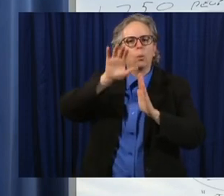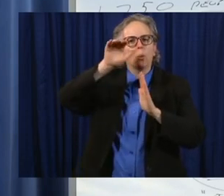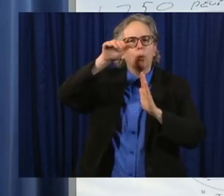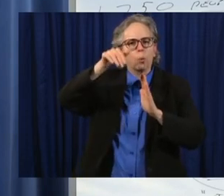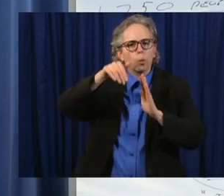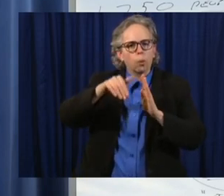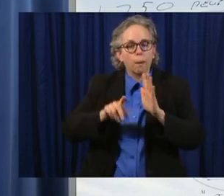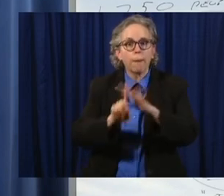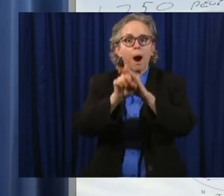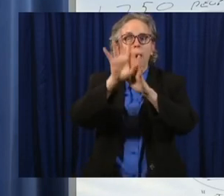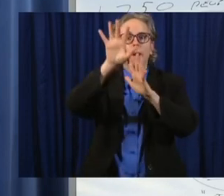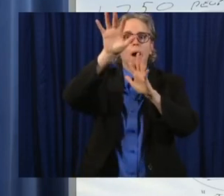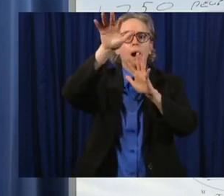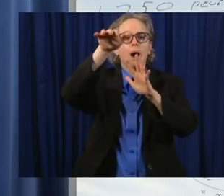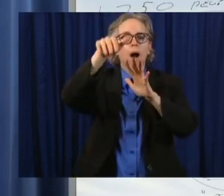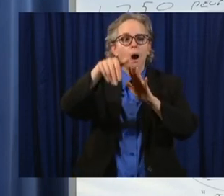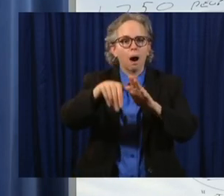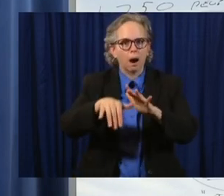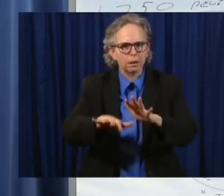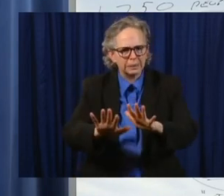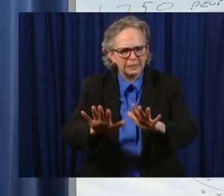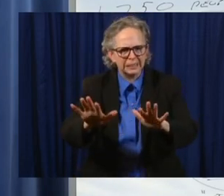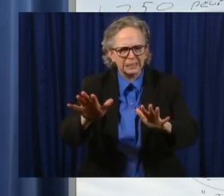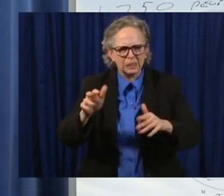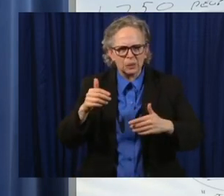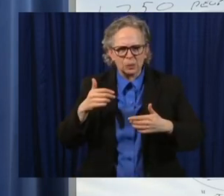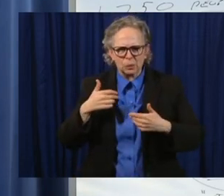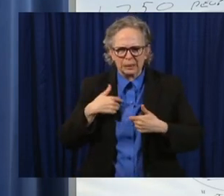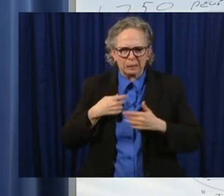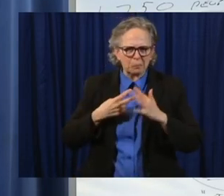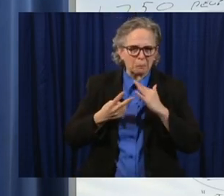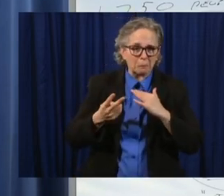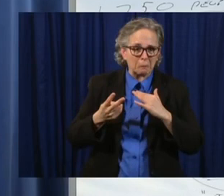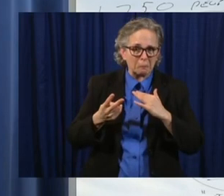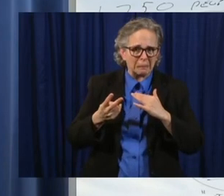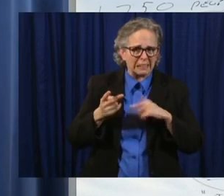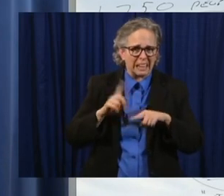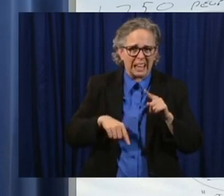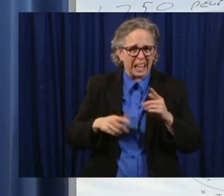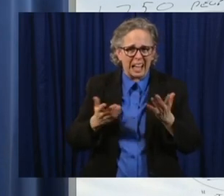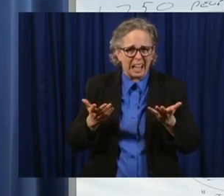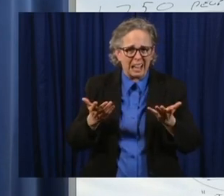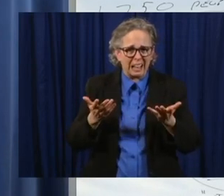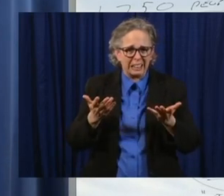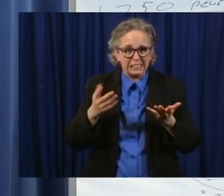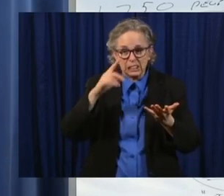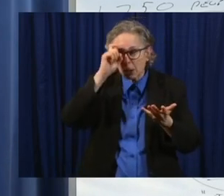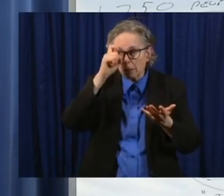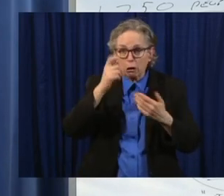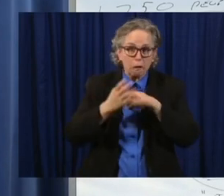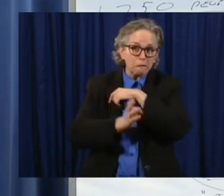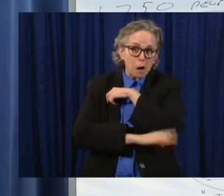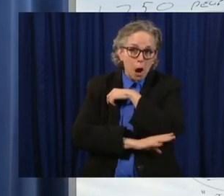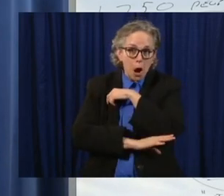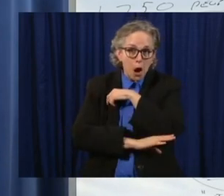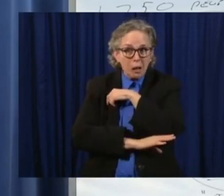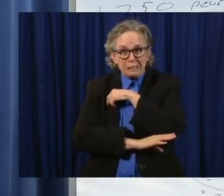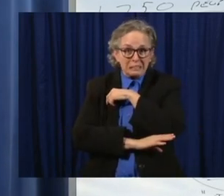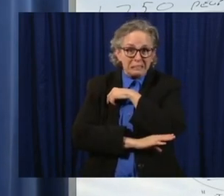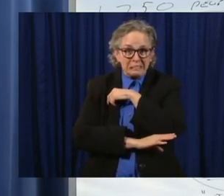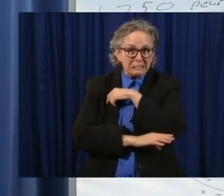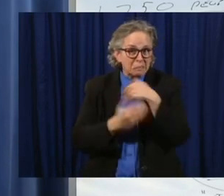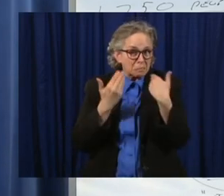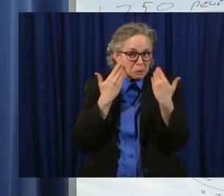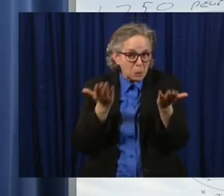know, we don't know for sure what's going to happen in the summer. There's just a lot of things that we don't really